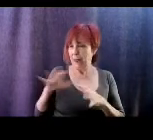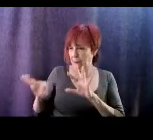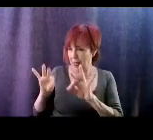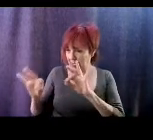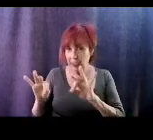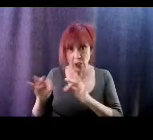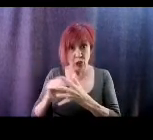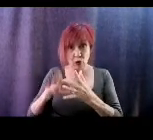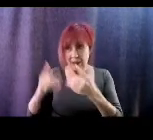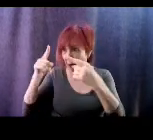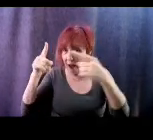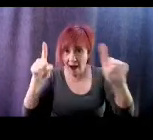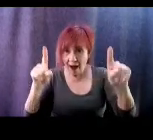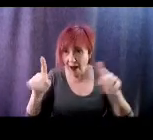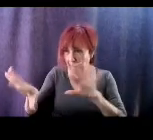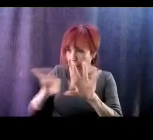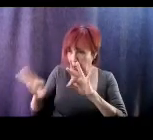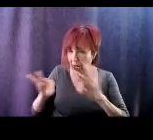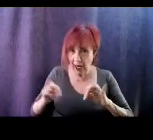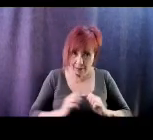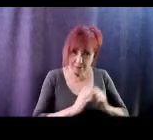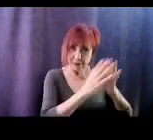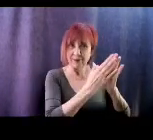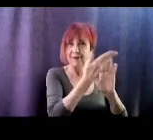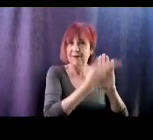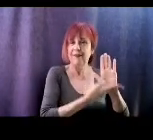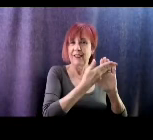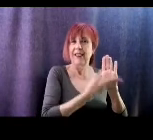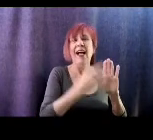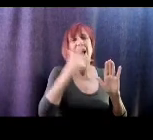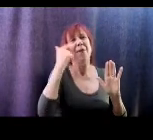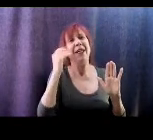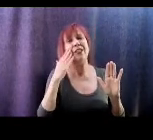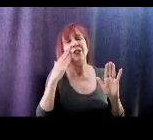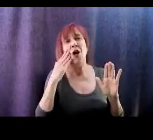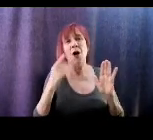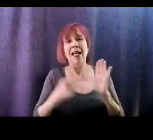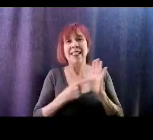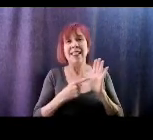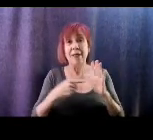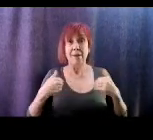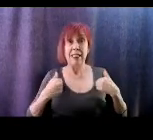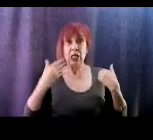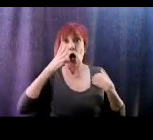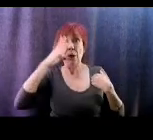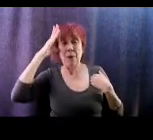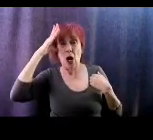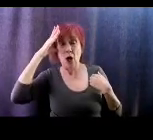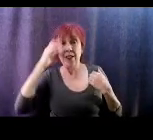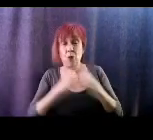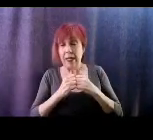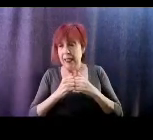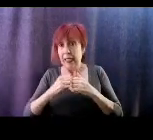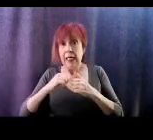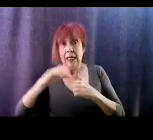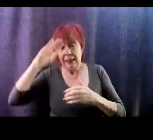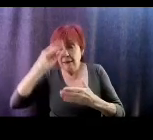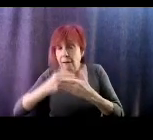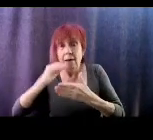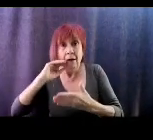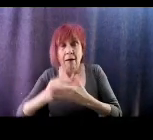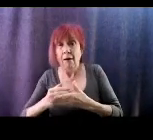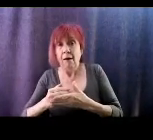well. So often, especially parents, young parents with a son or daughter with a disability is given kind of a bleak